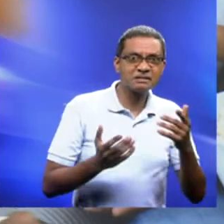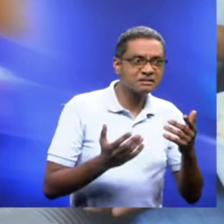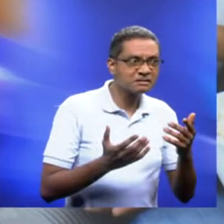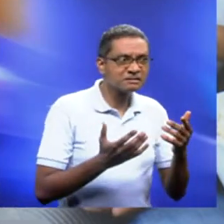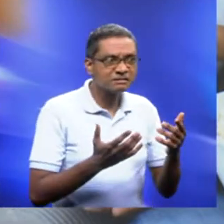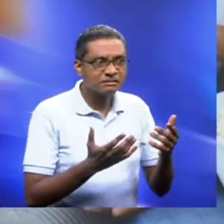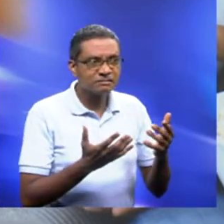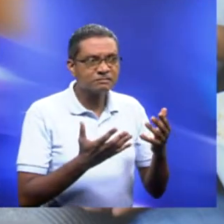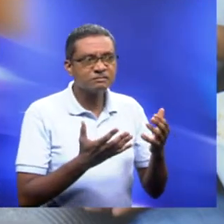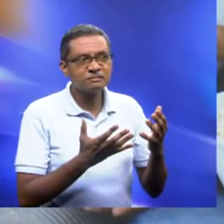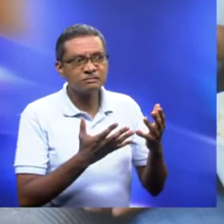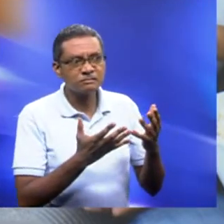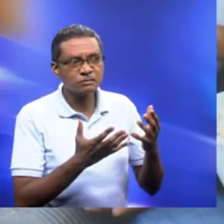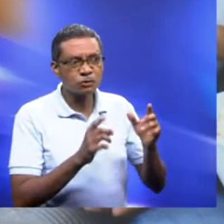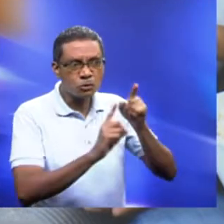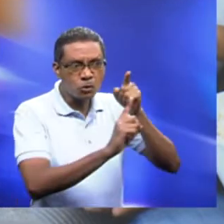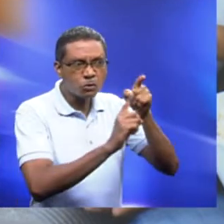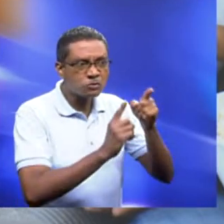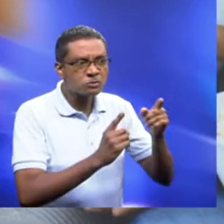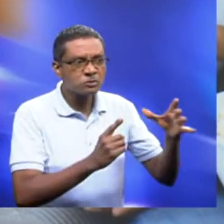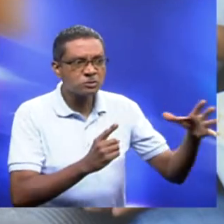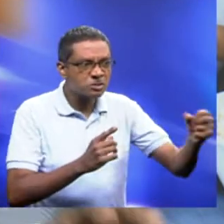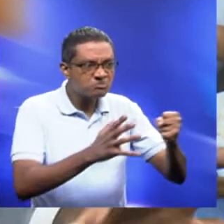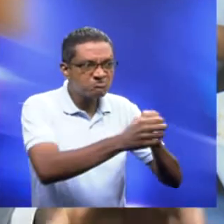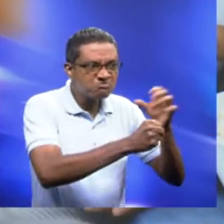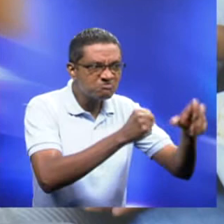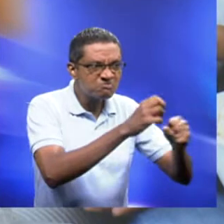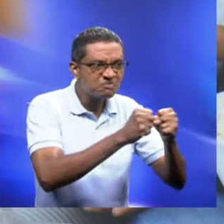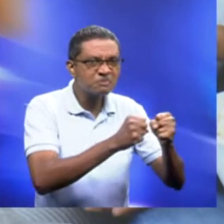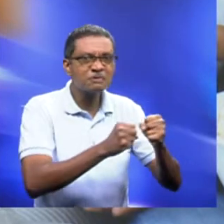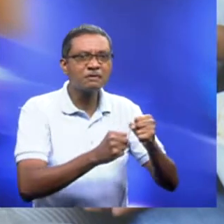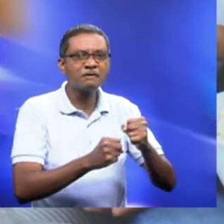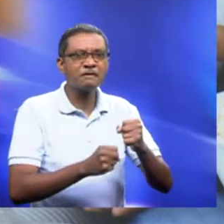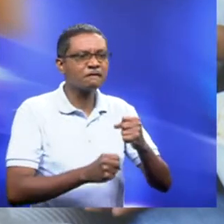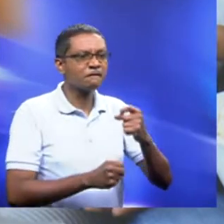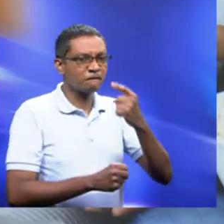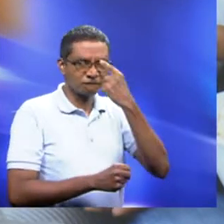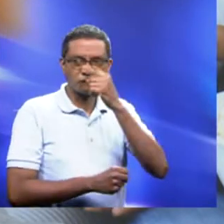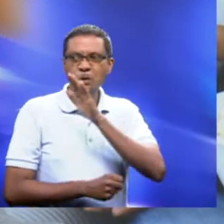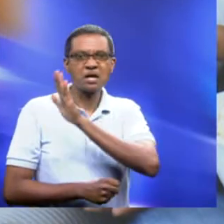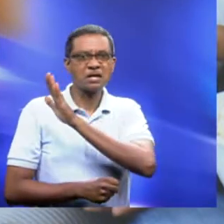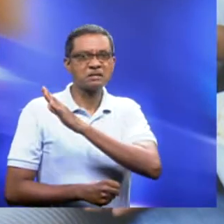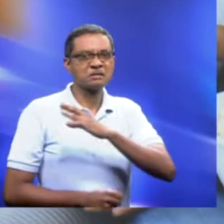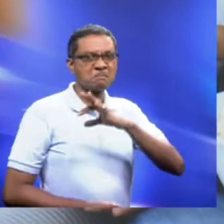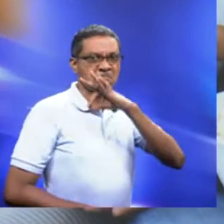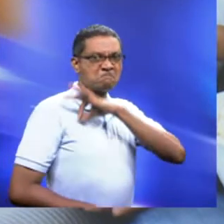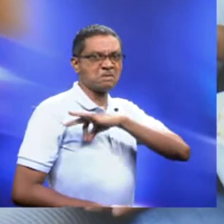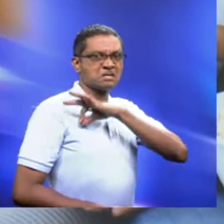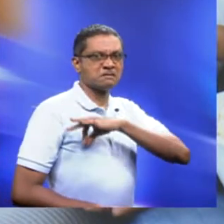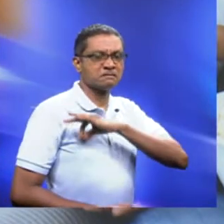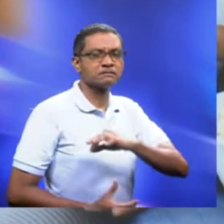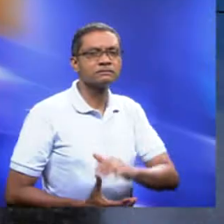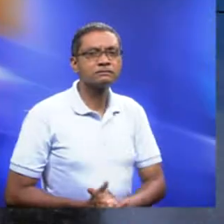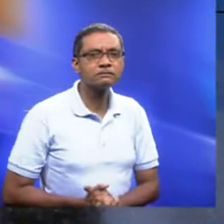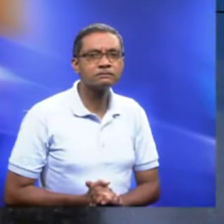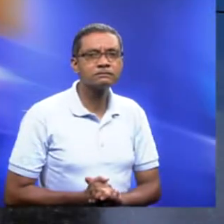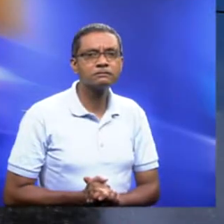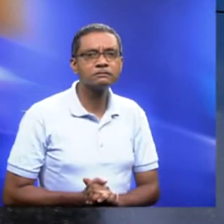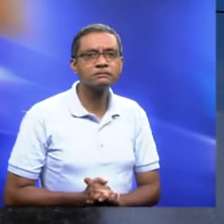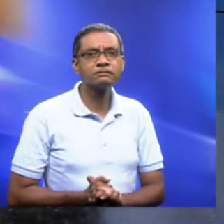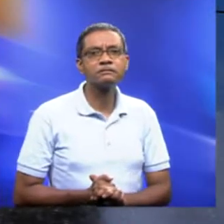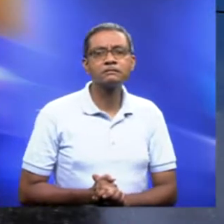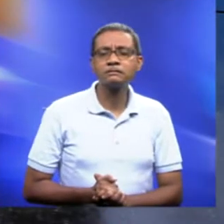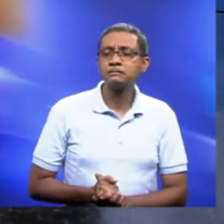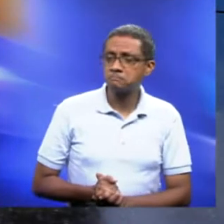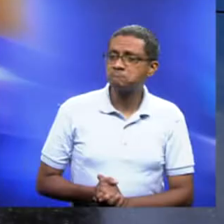much information as I desire for my own benefit. So I'll distinguish the two like that, both of them like that. Excellent. I just wanted to